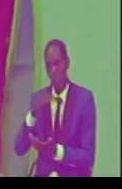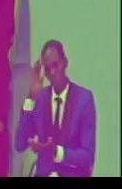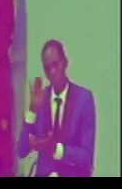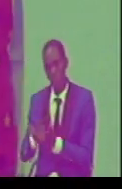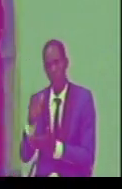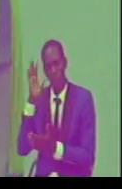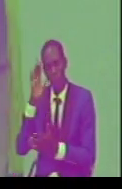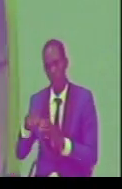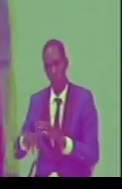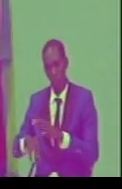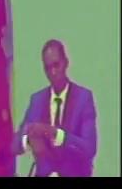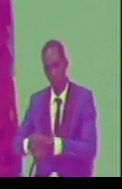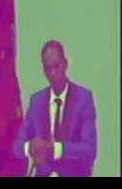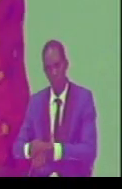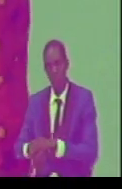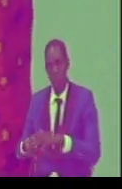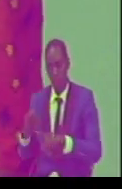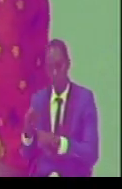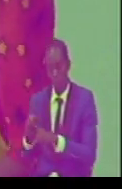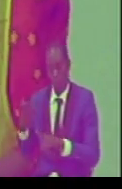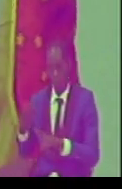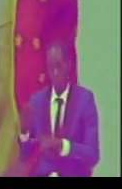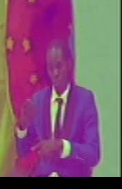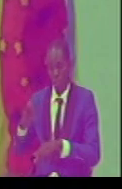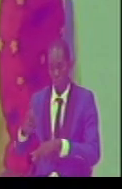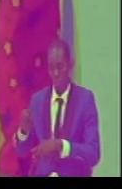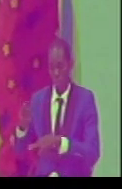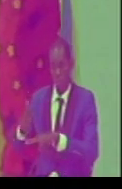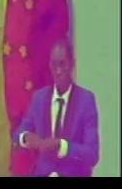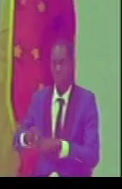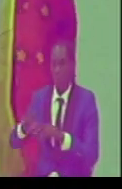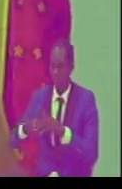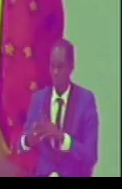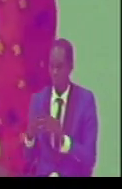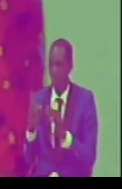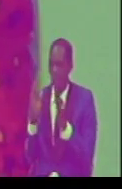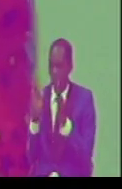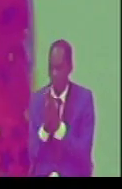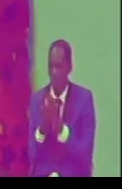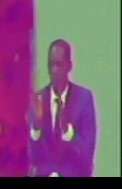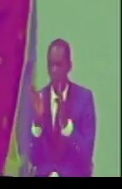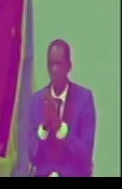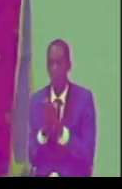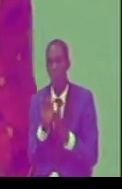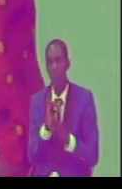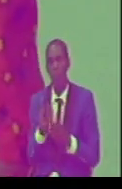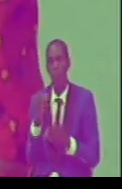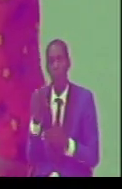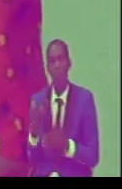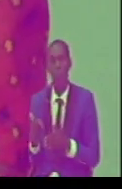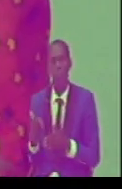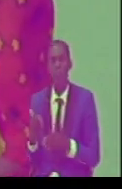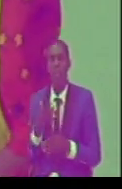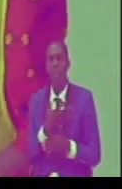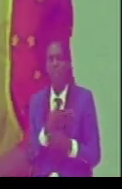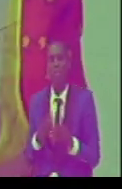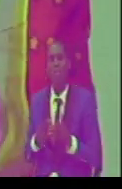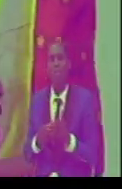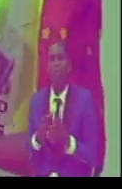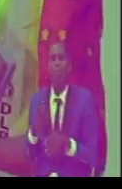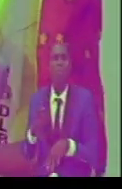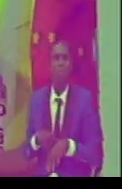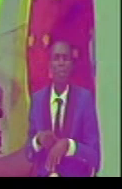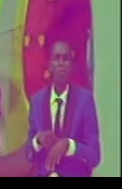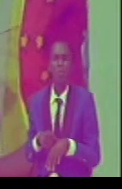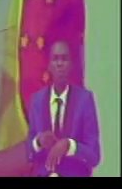tap him, he will hold my hand. And we started, even from that seat, we started praying. That Bible study, we started praying. It's as